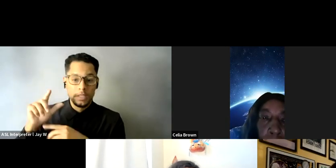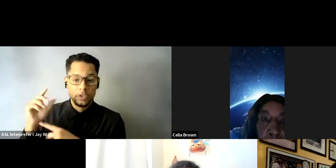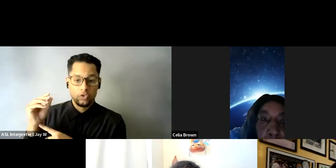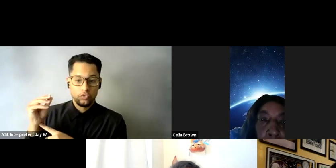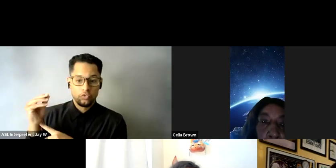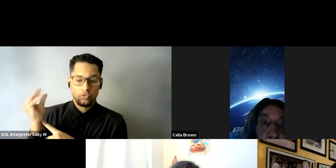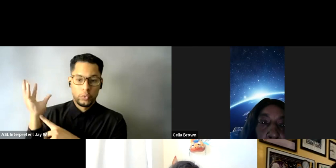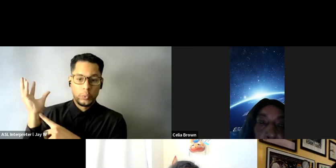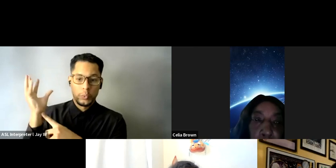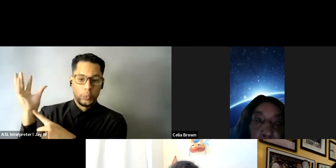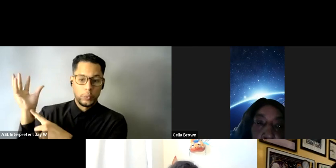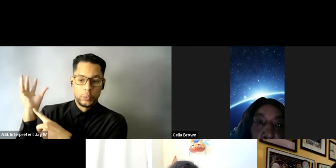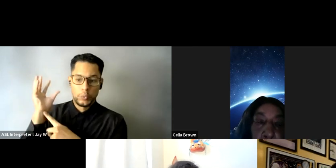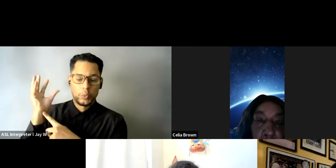to